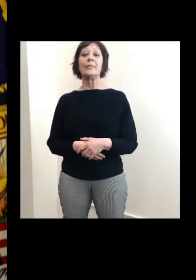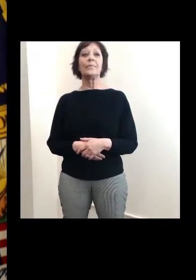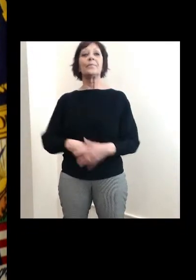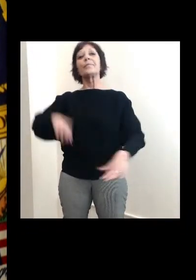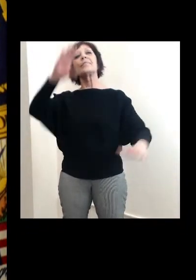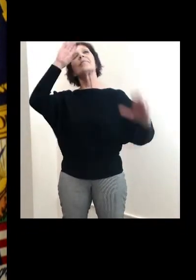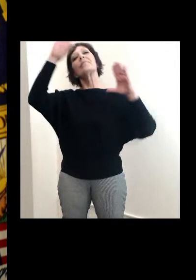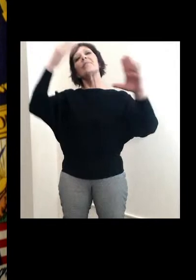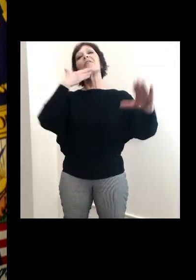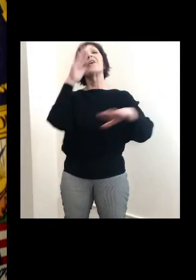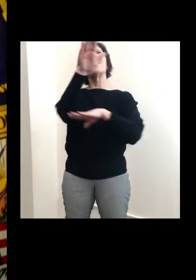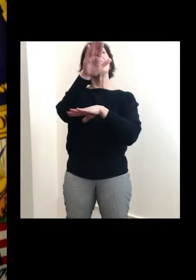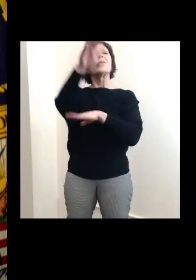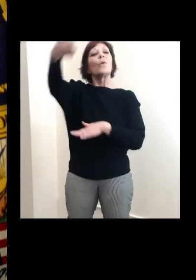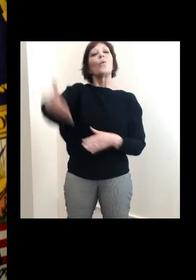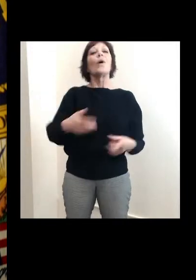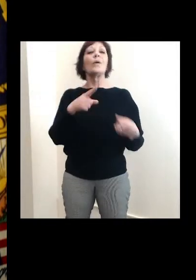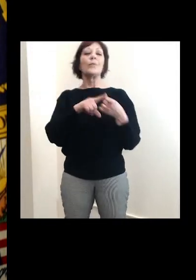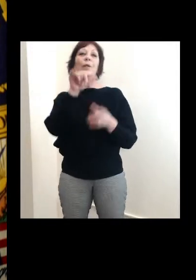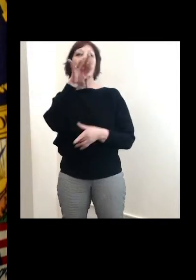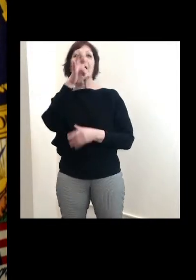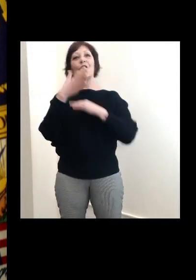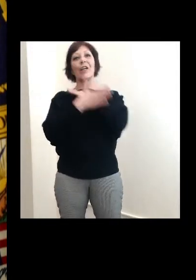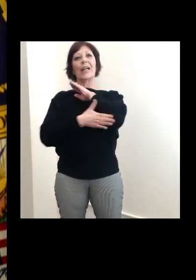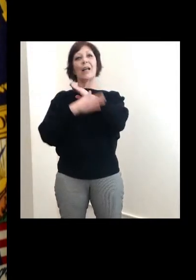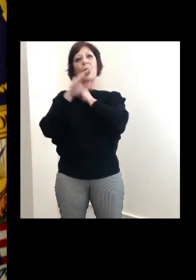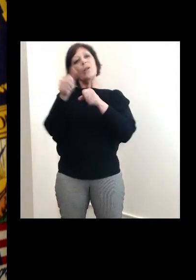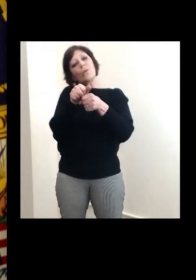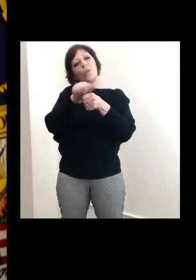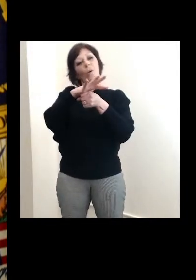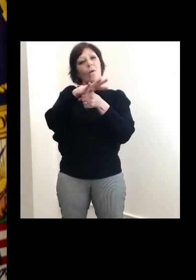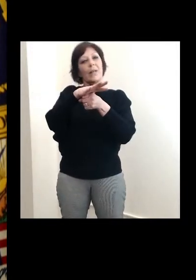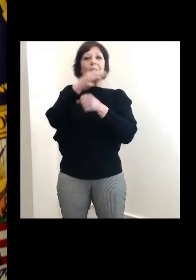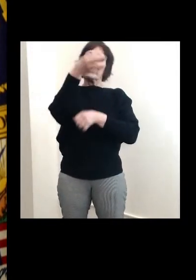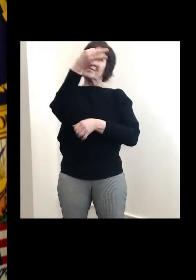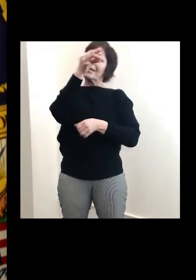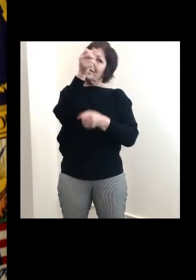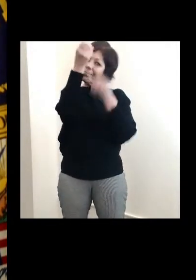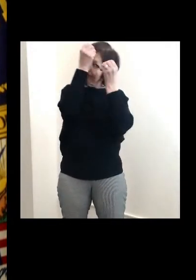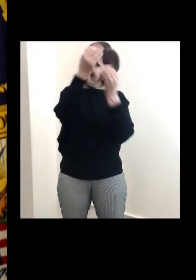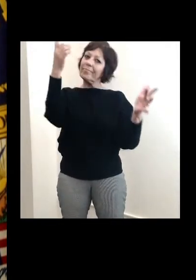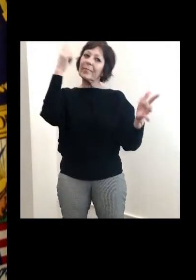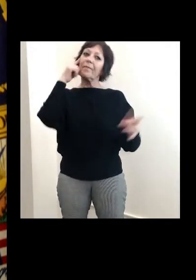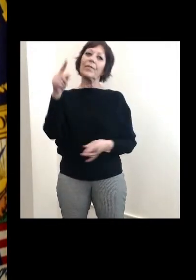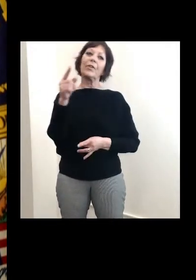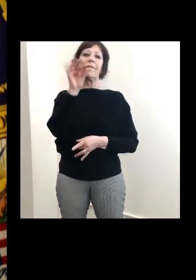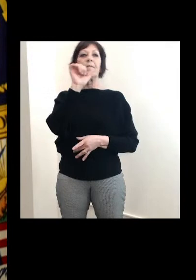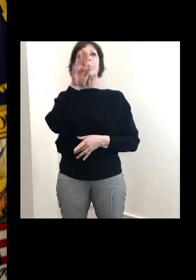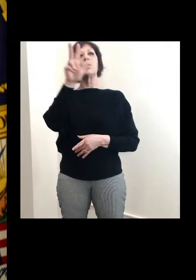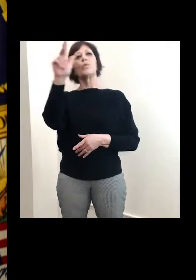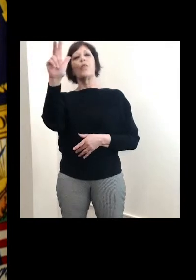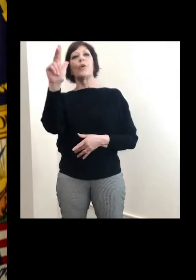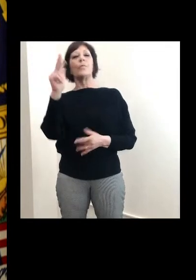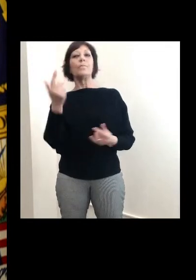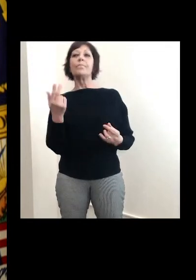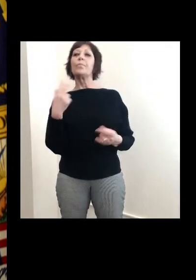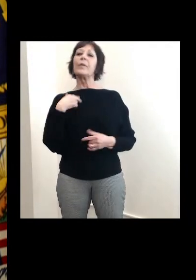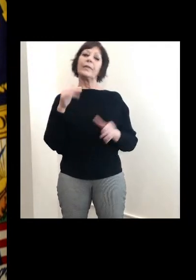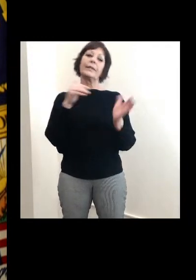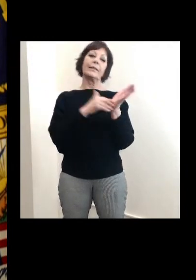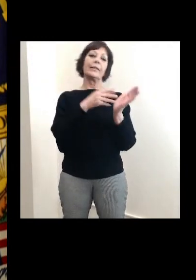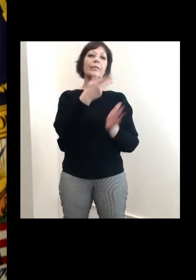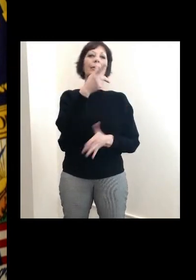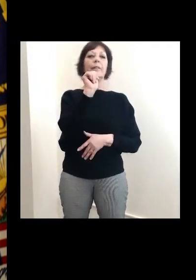Hi everyone, good afternoon. Welcome to our Erie County COVID-19 update for February 23rd. Pleased to be joined by Dr. Gail Burstein, who you'll hear